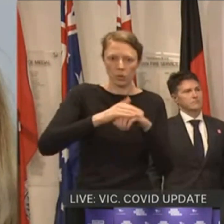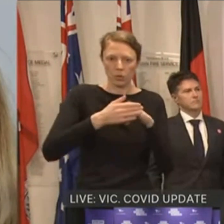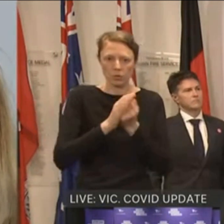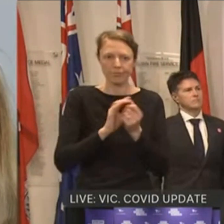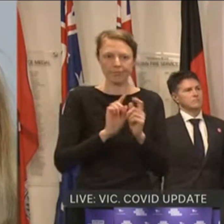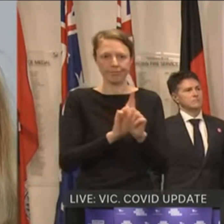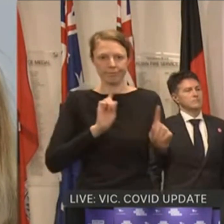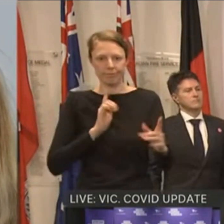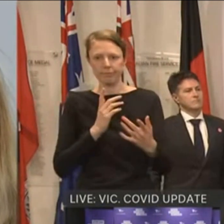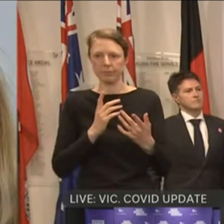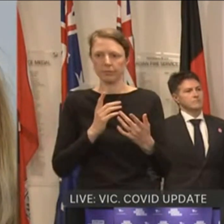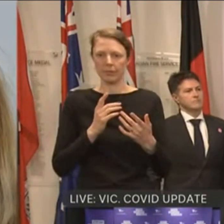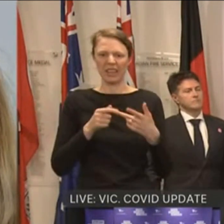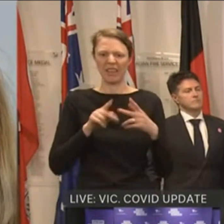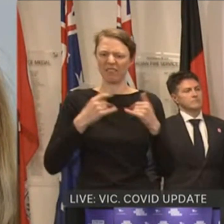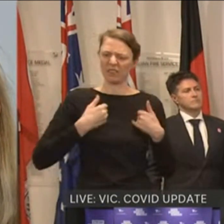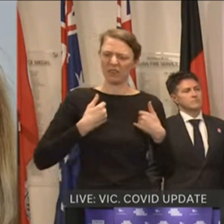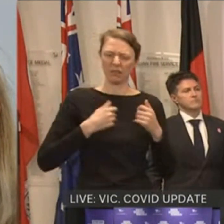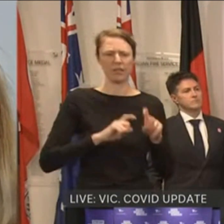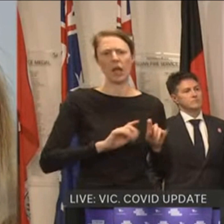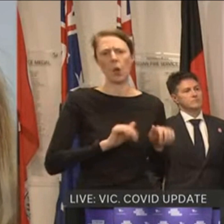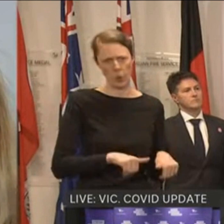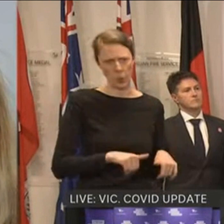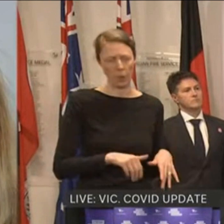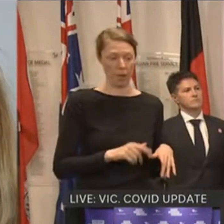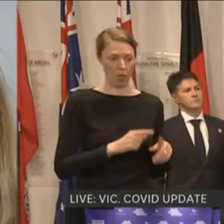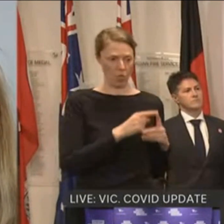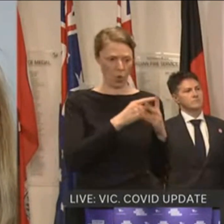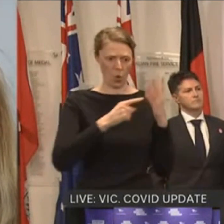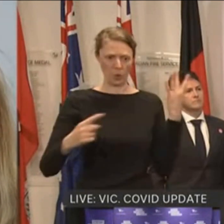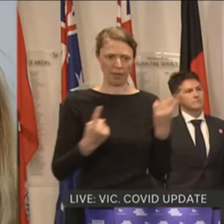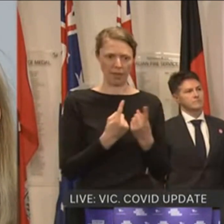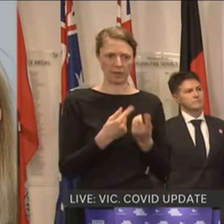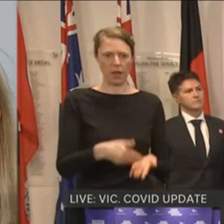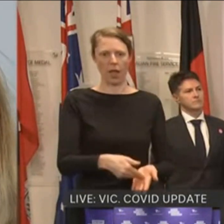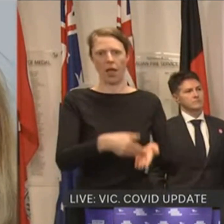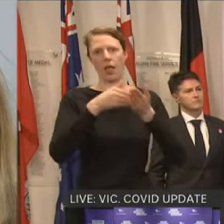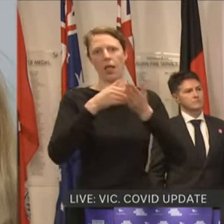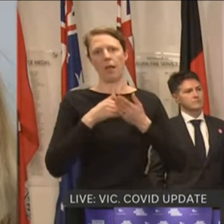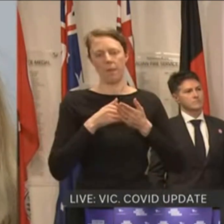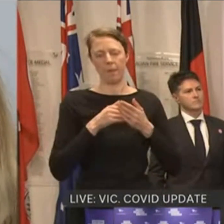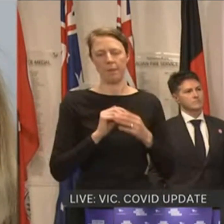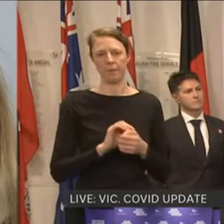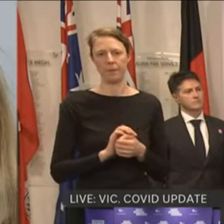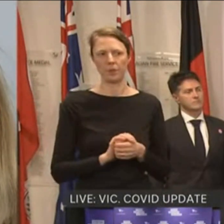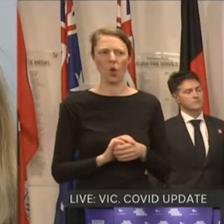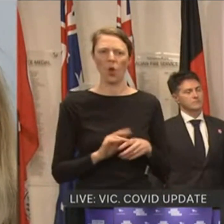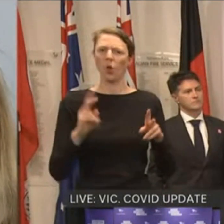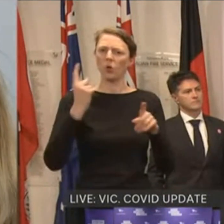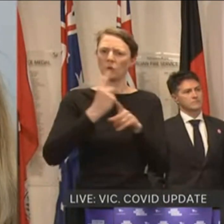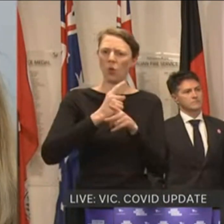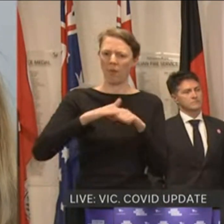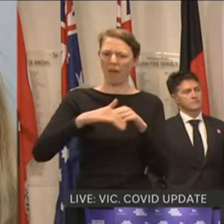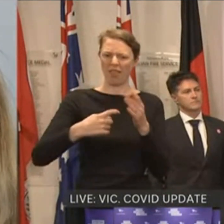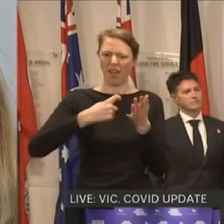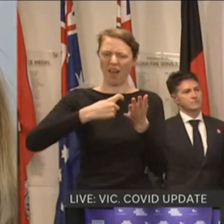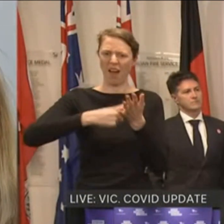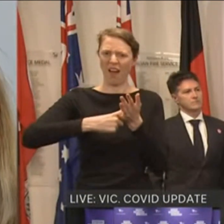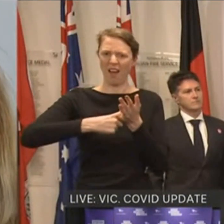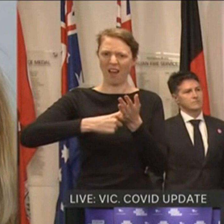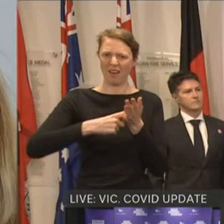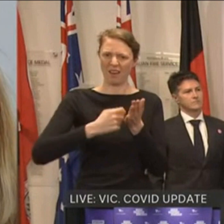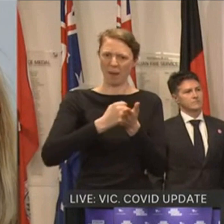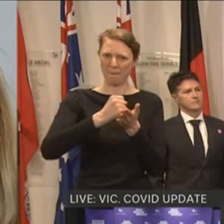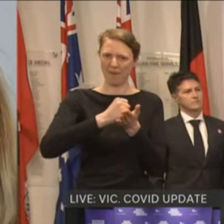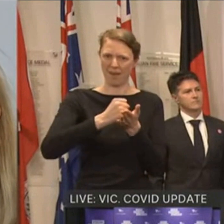people interact and the behaviours they adopt can help us modify that R effective, as can our contact tracing by having people get the